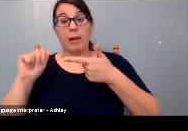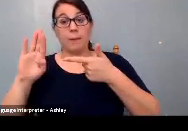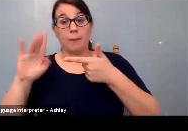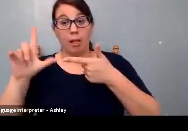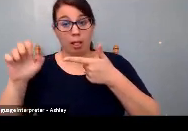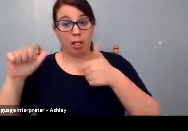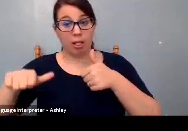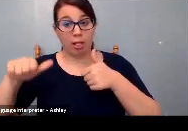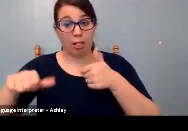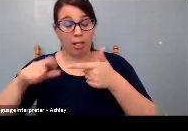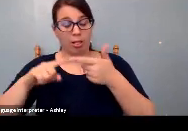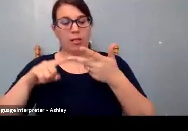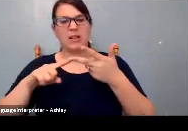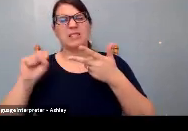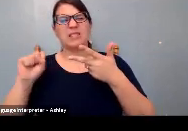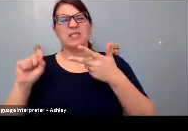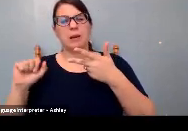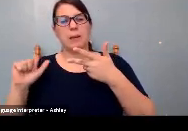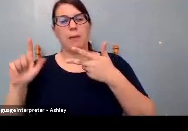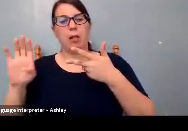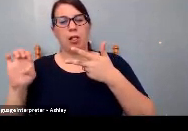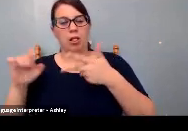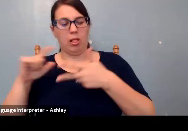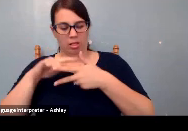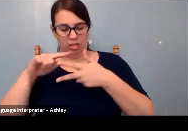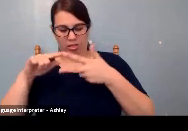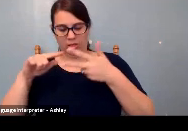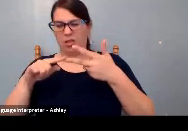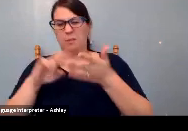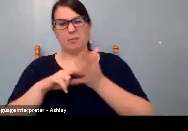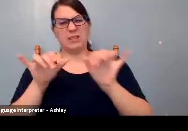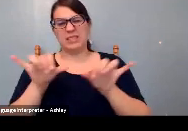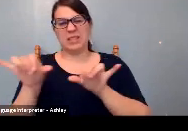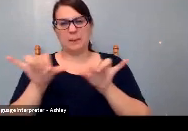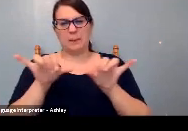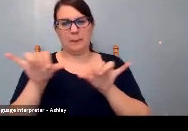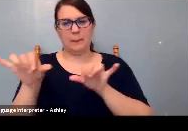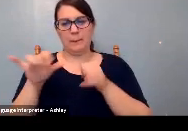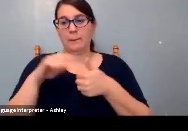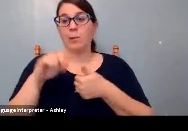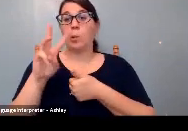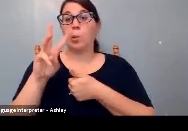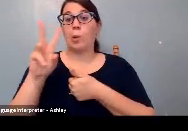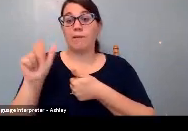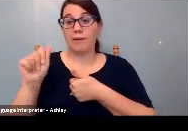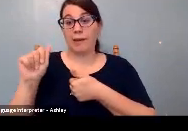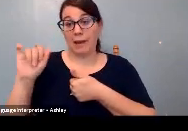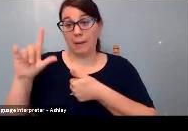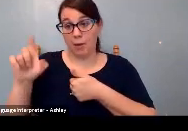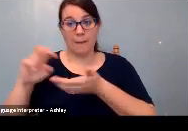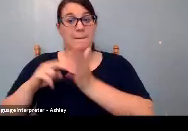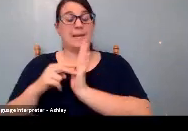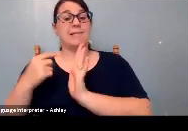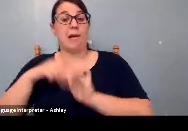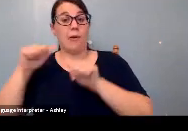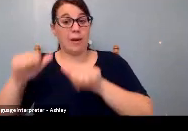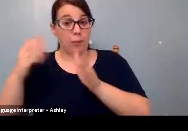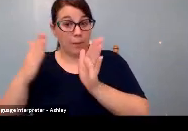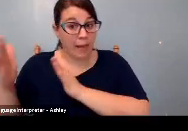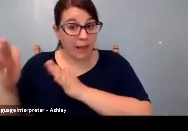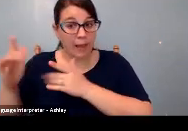all essentially the same. WVABLE is West Virginia's ABLE plan. ABLE is referring to the